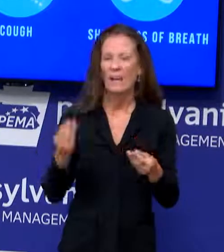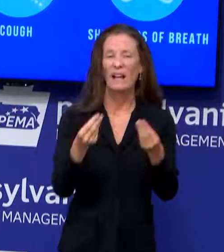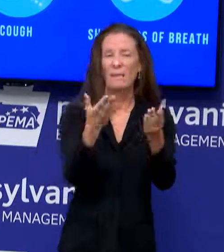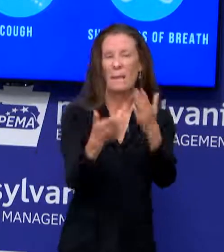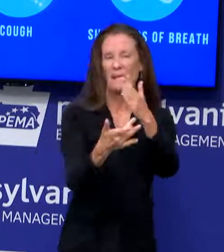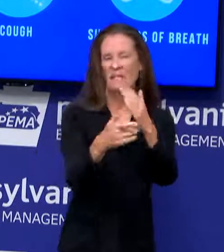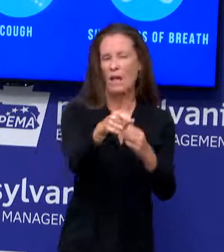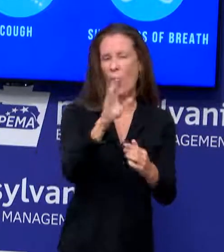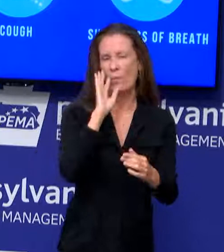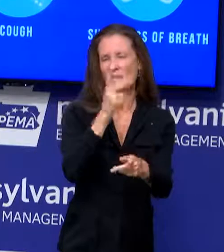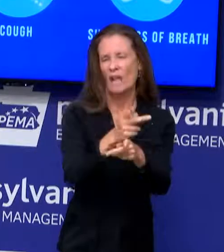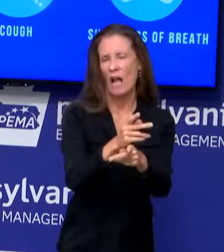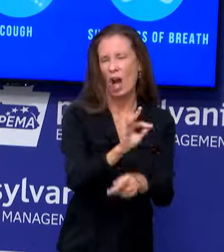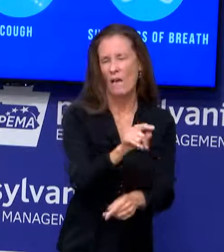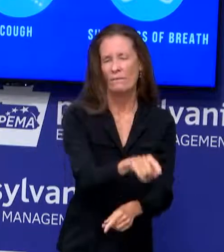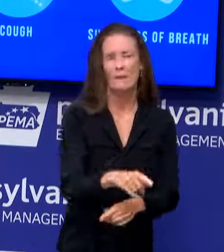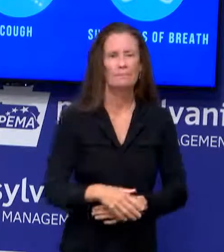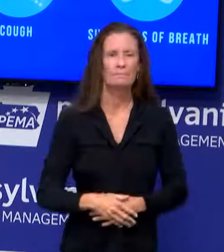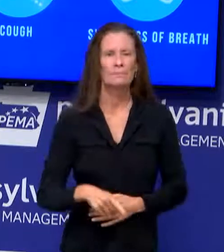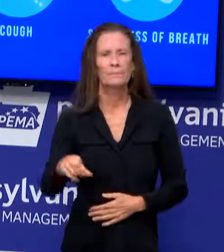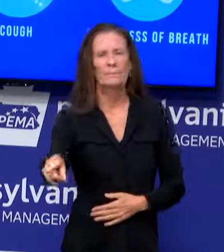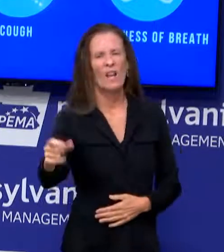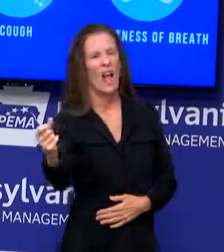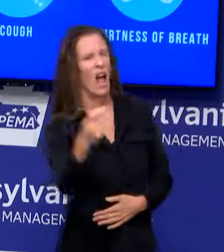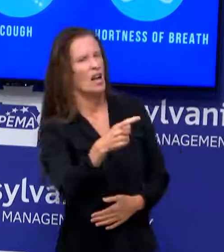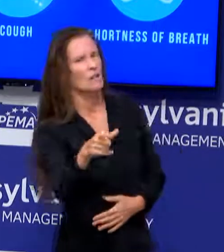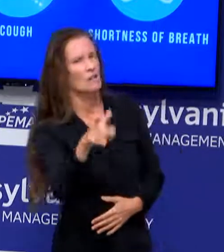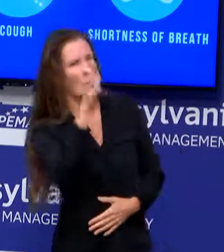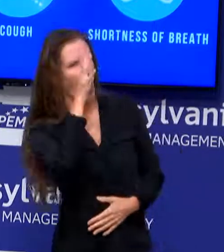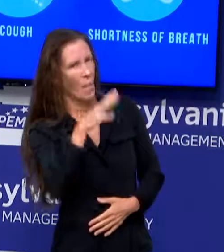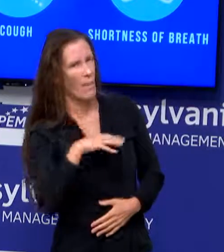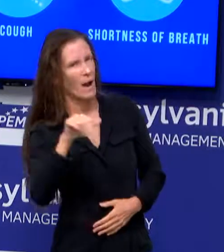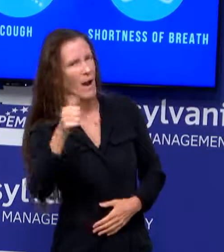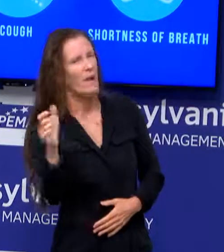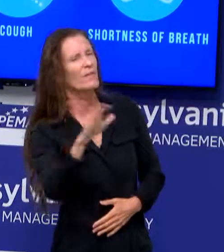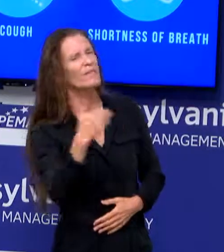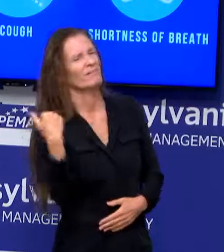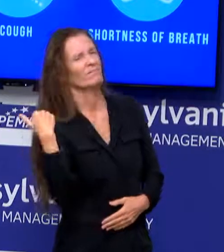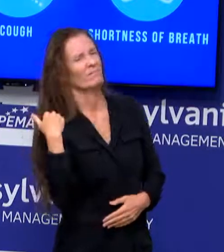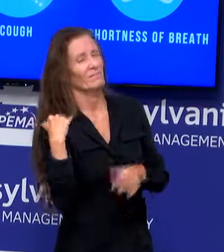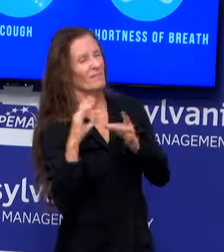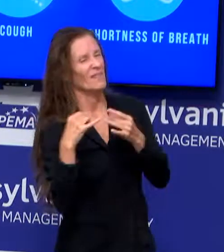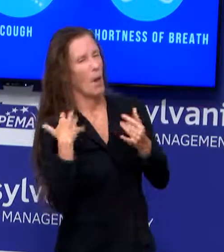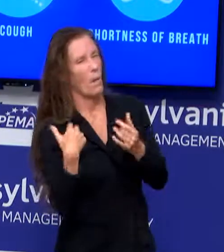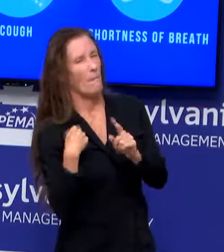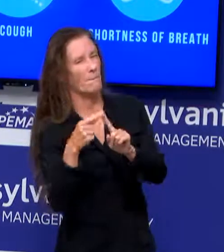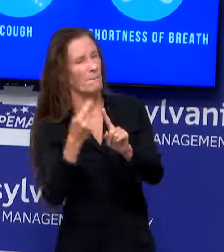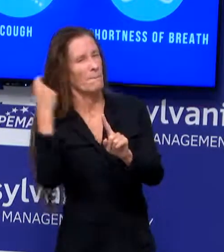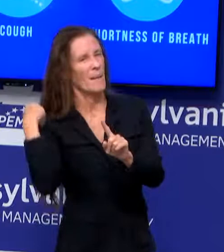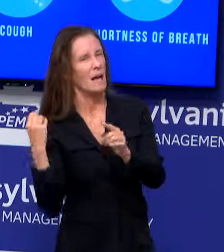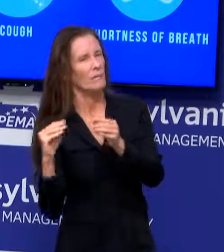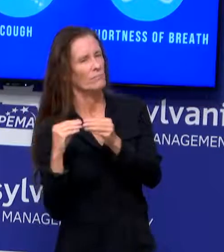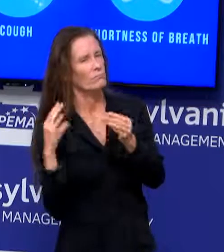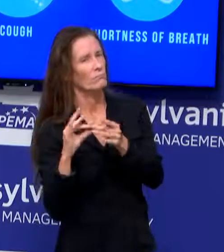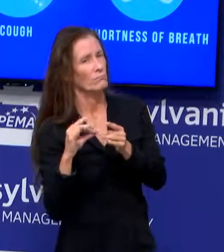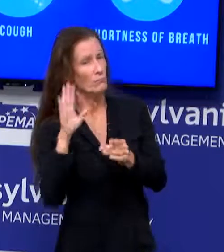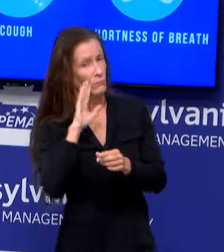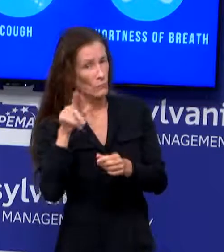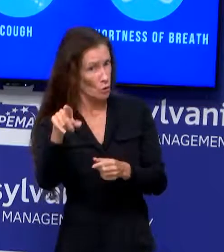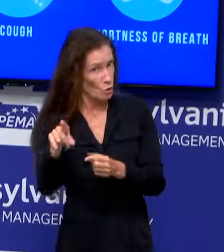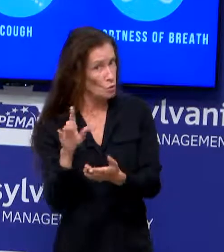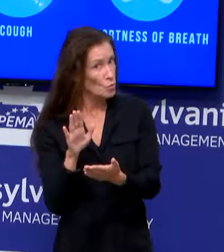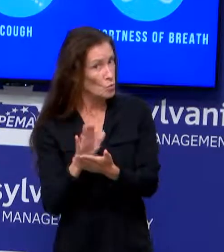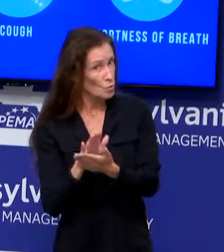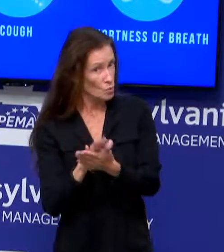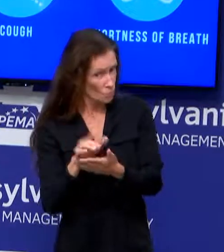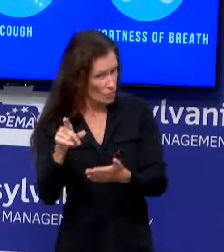If I can circle back to my question about. Sure. Okay. Well, it seems like, earlier school districts did receive some guidance